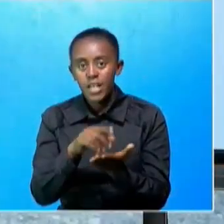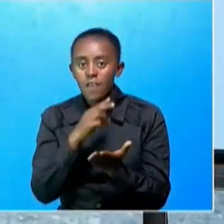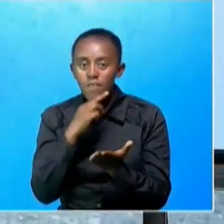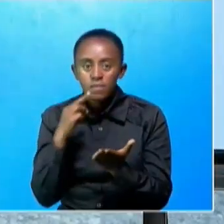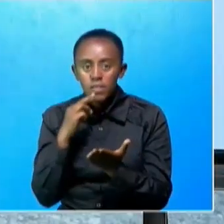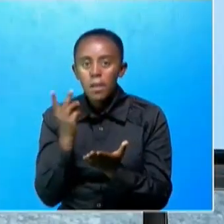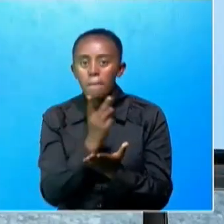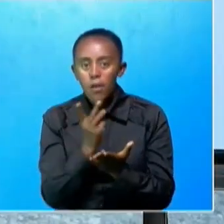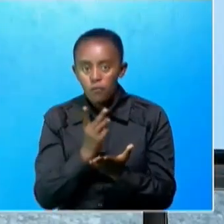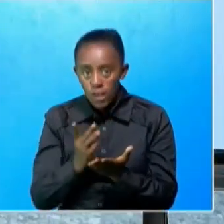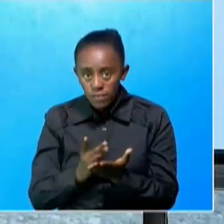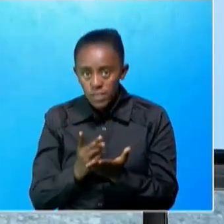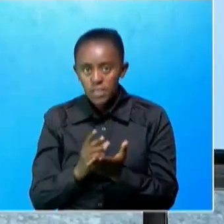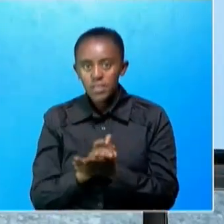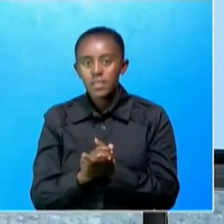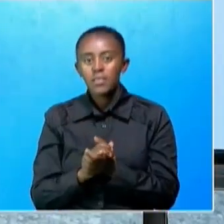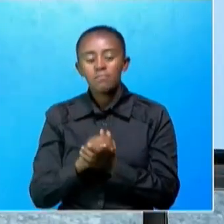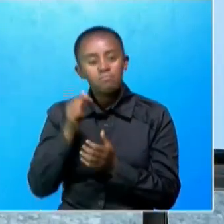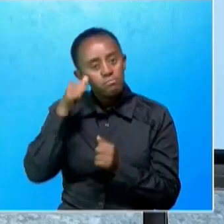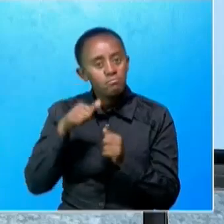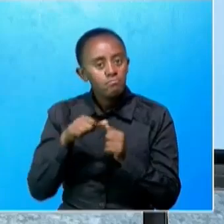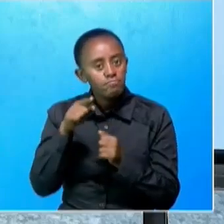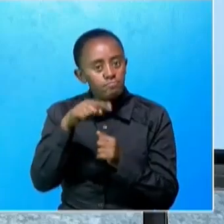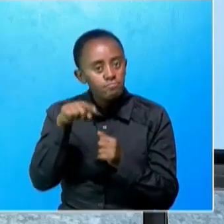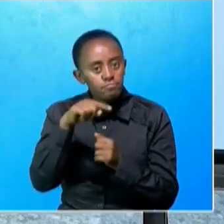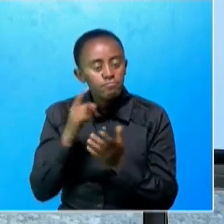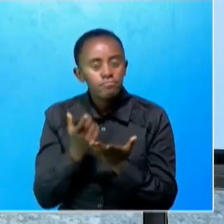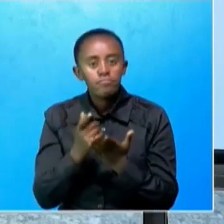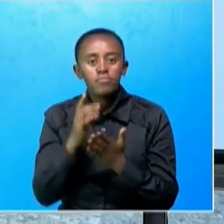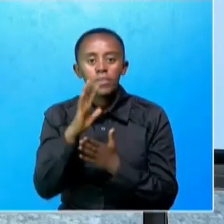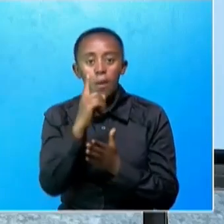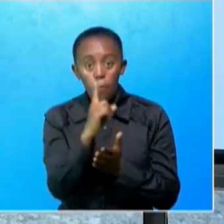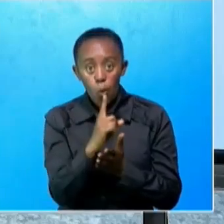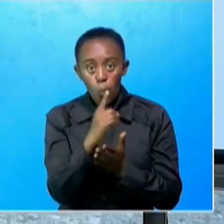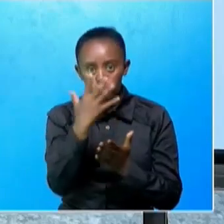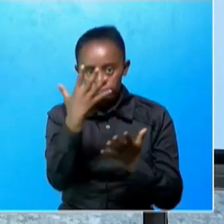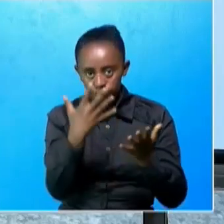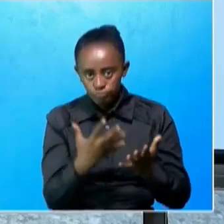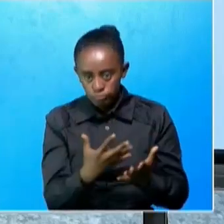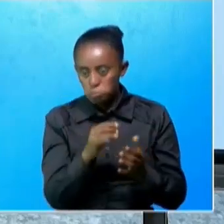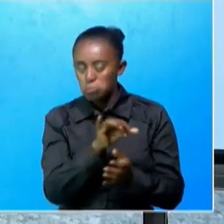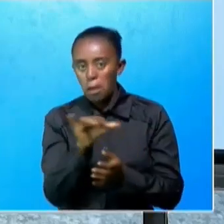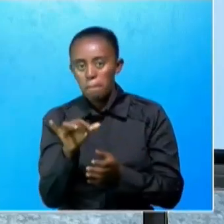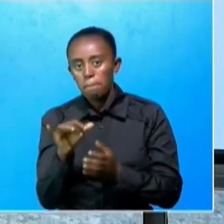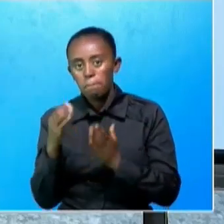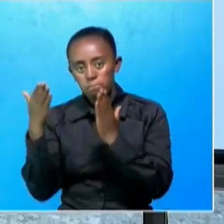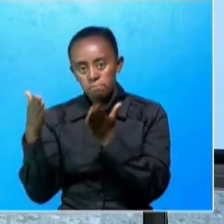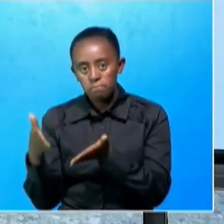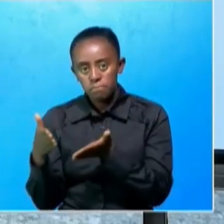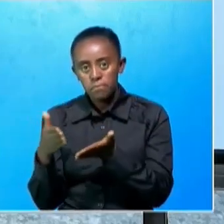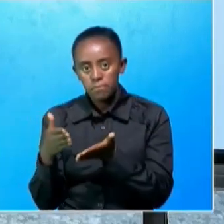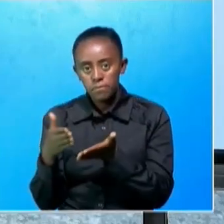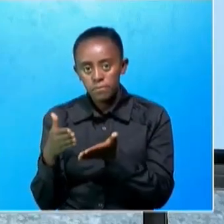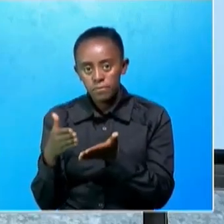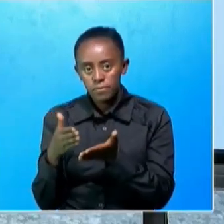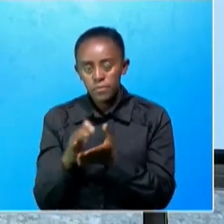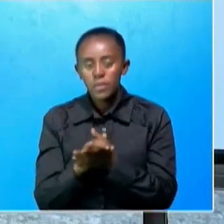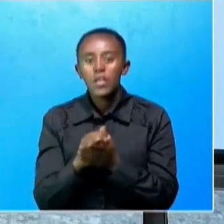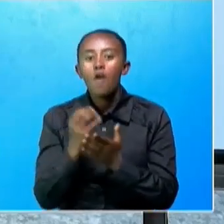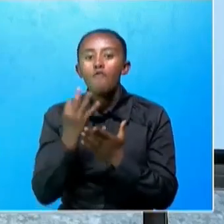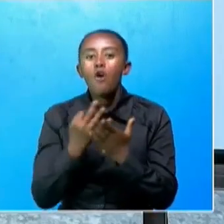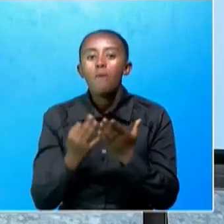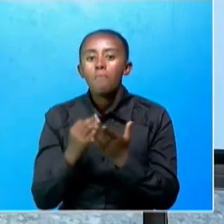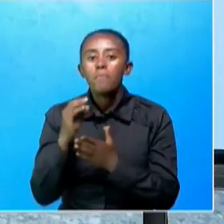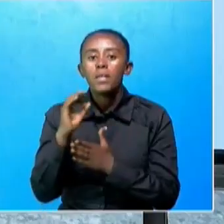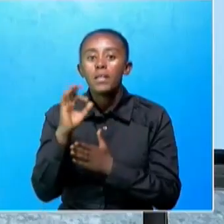verbs, pair of verbs that kept in your mind that we studied in the case of type 1 should be applied here now. Let me remind you the form, what it seems or what it